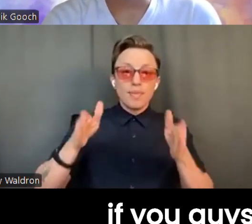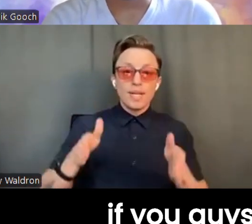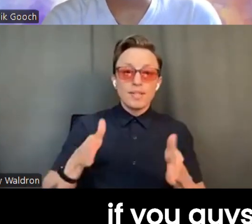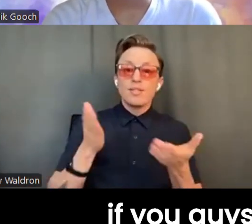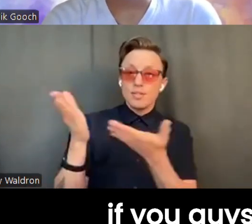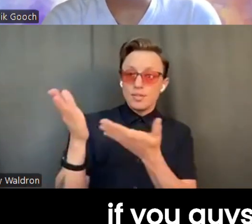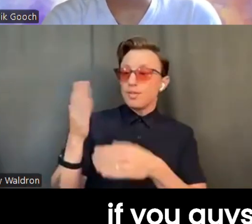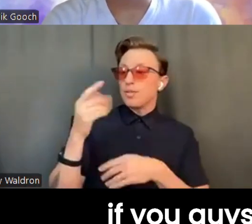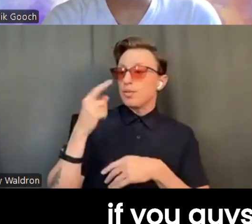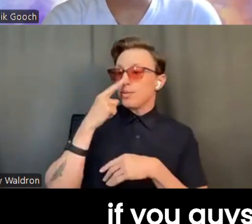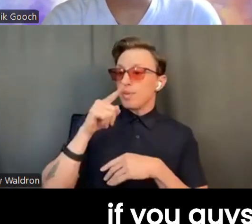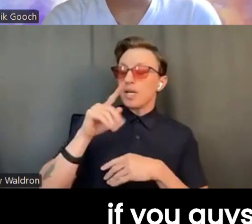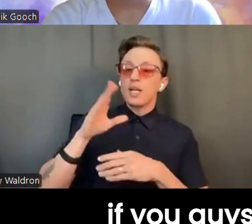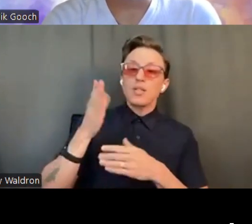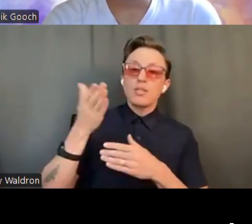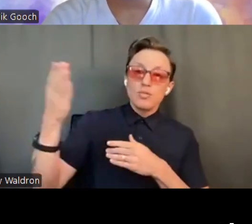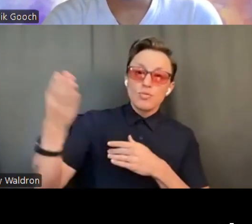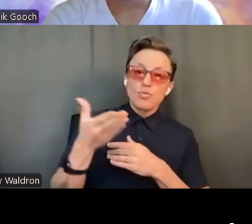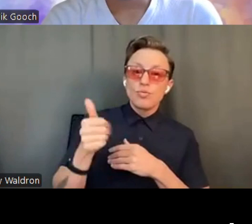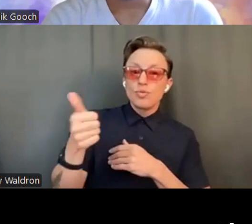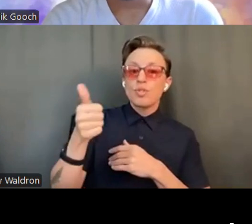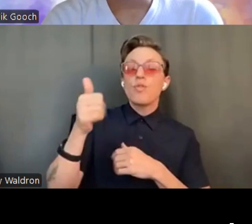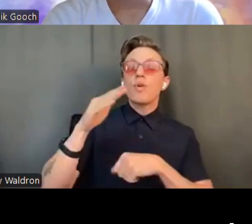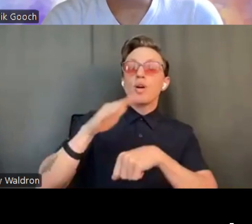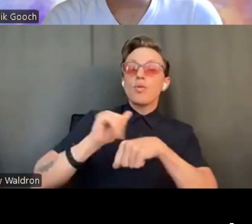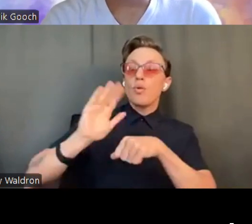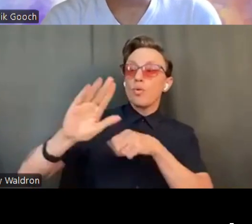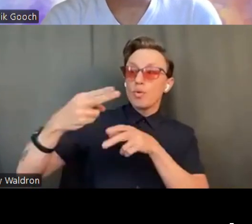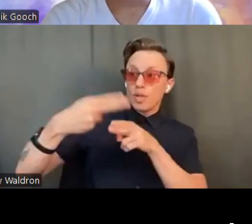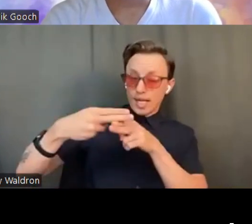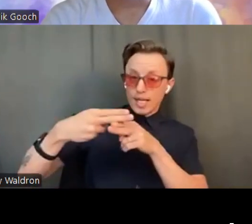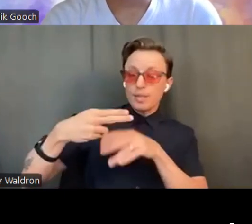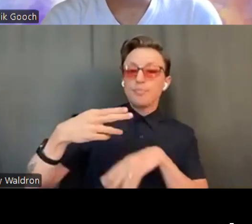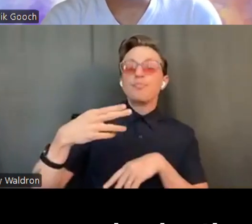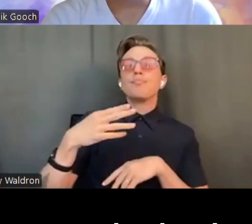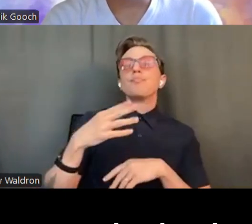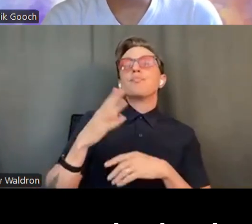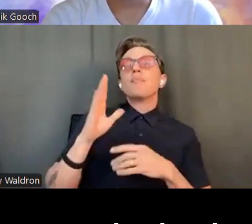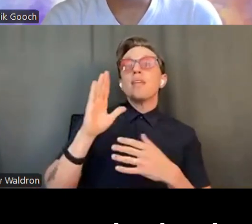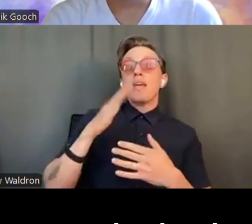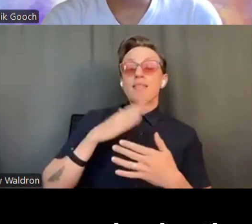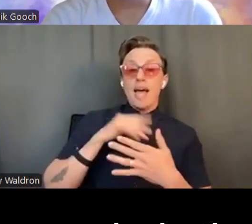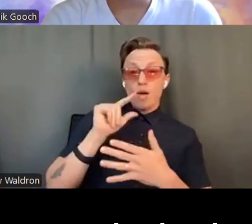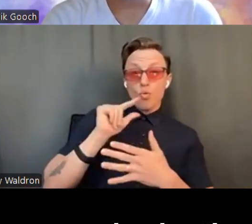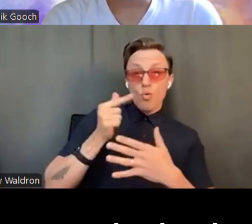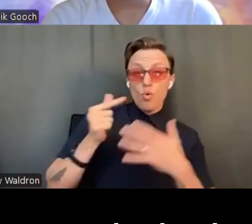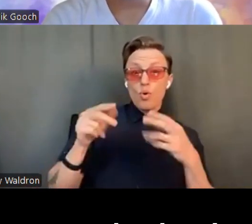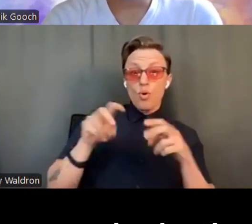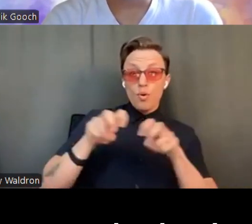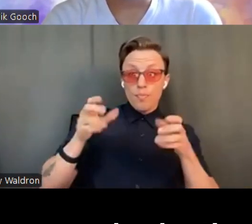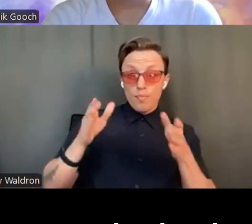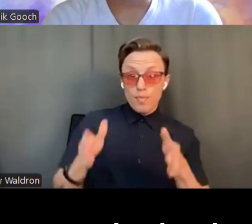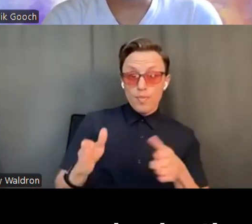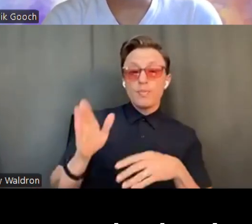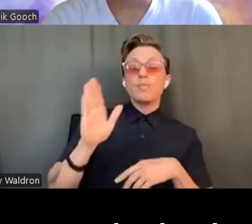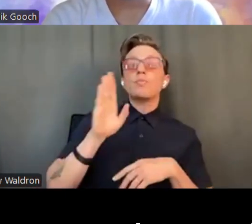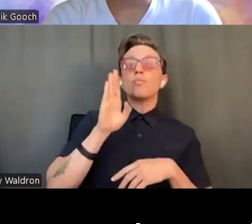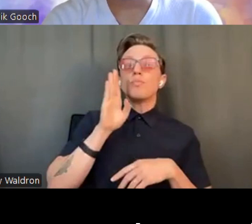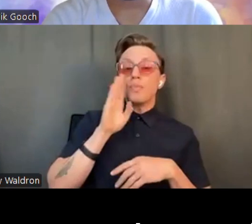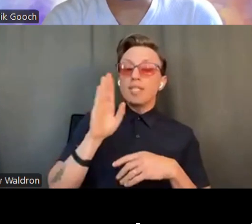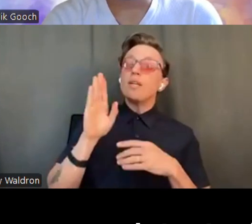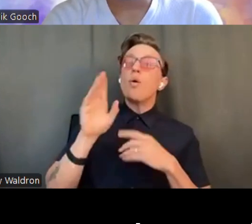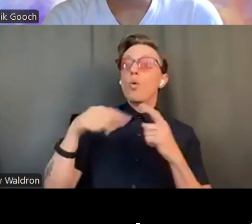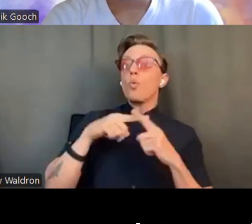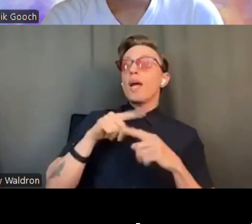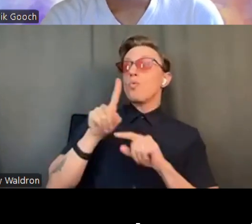guys would not mind introducing yourselves when I call your name. The order I call your name will also be the speaking order for questions